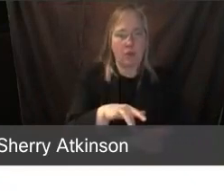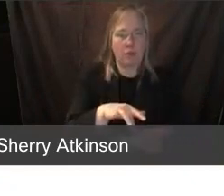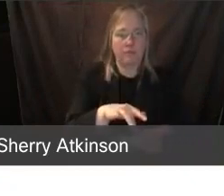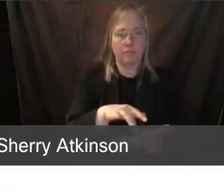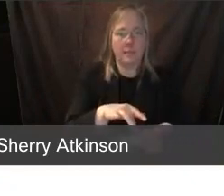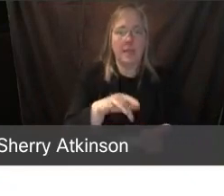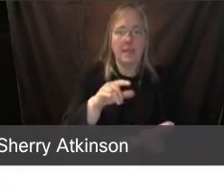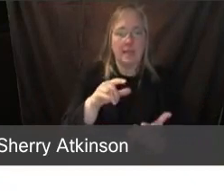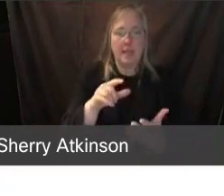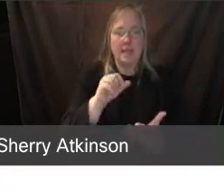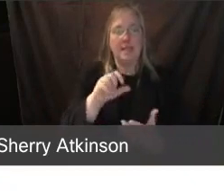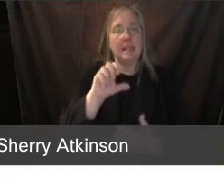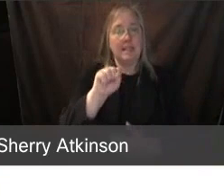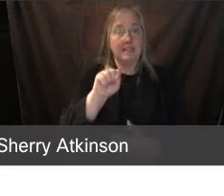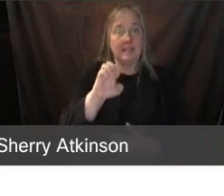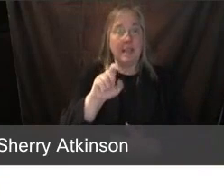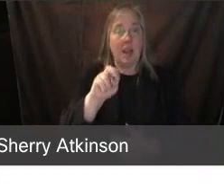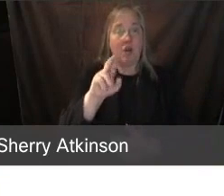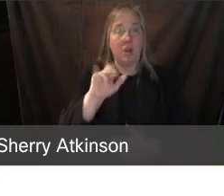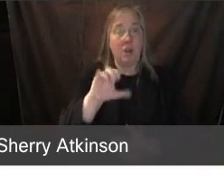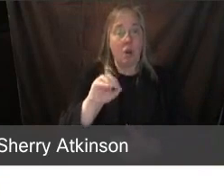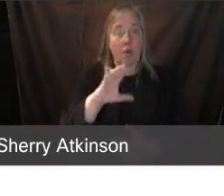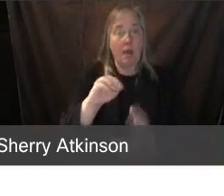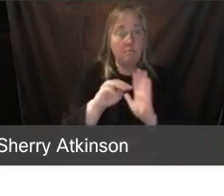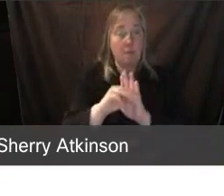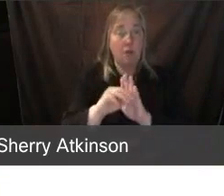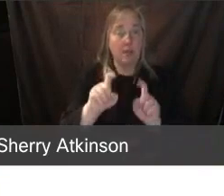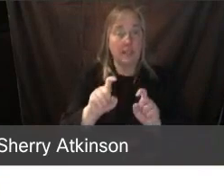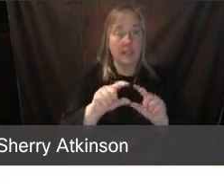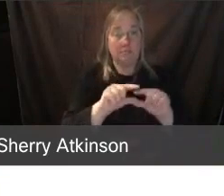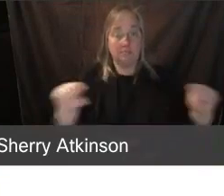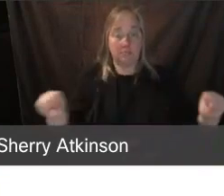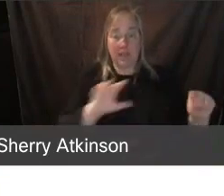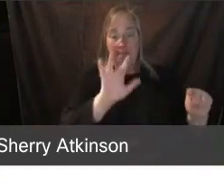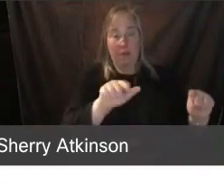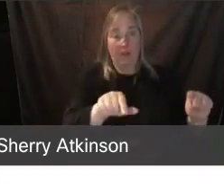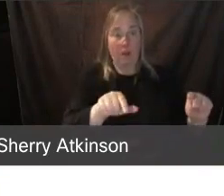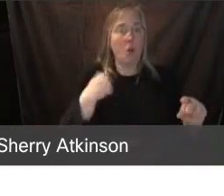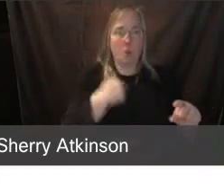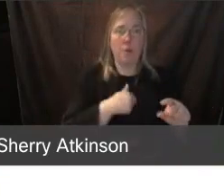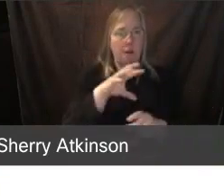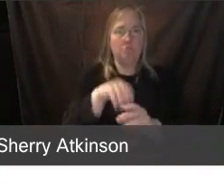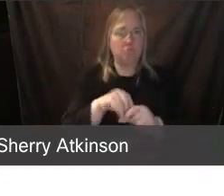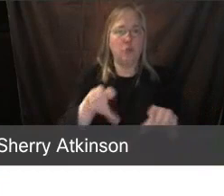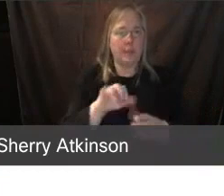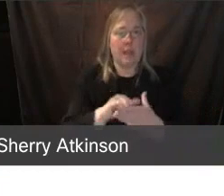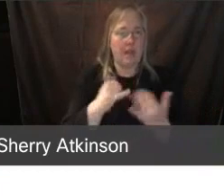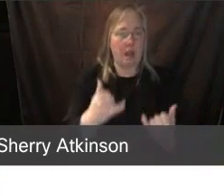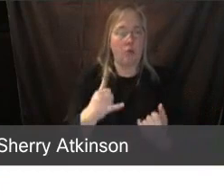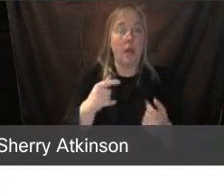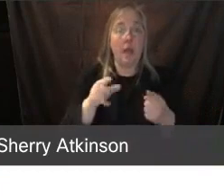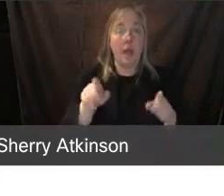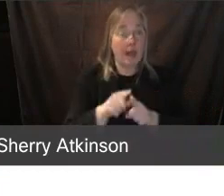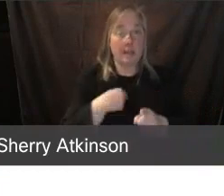and modeling testing, which we're knee deep in right now. As I said, we plan